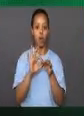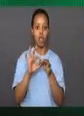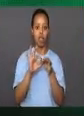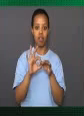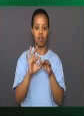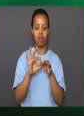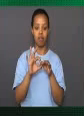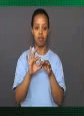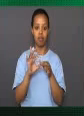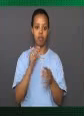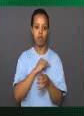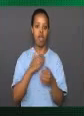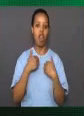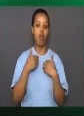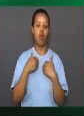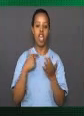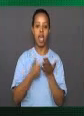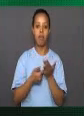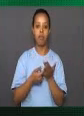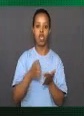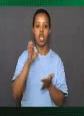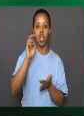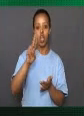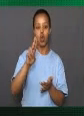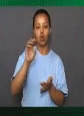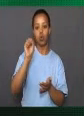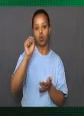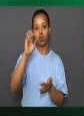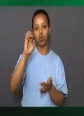called eusociality.